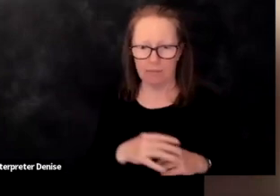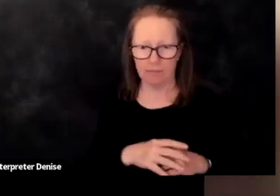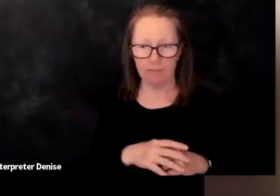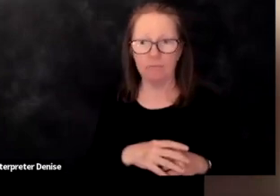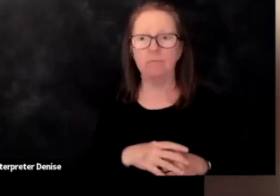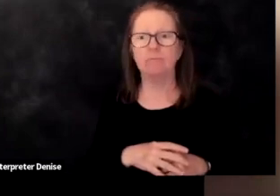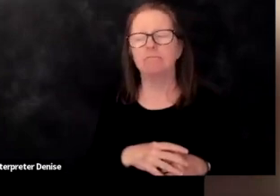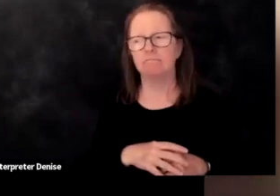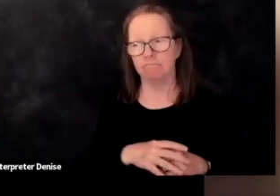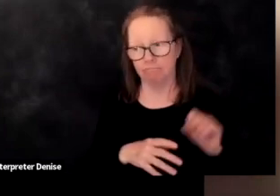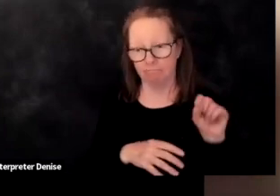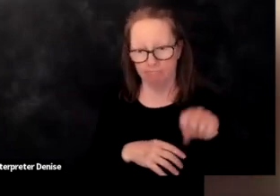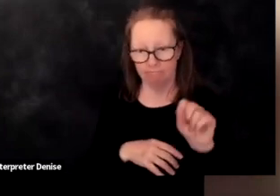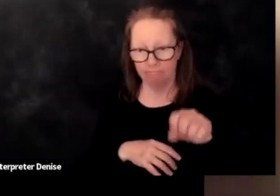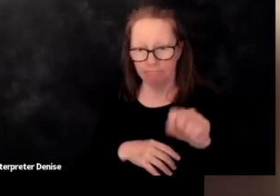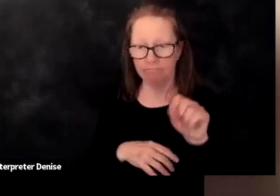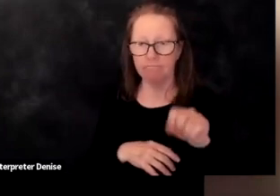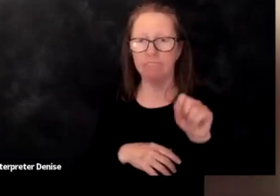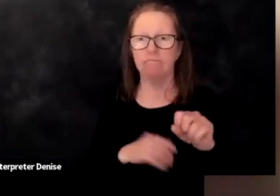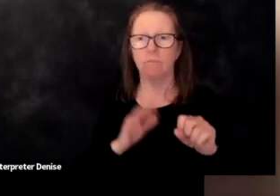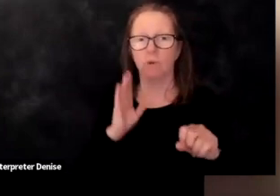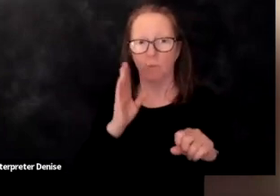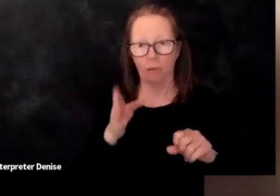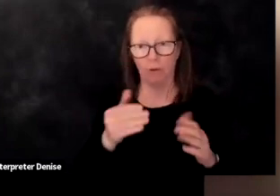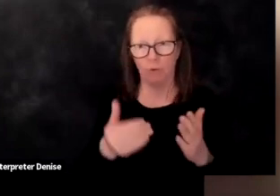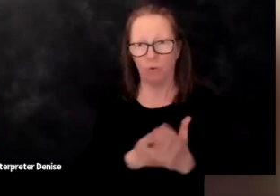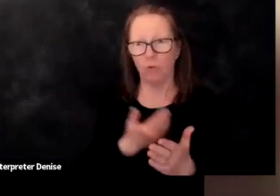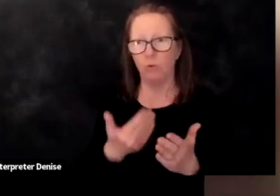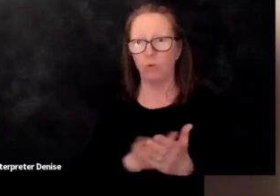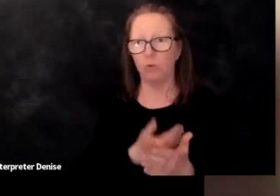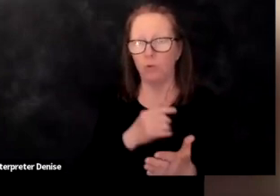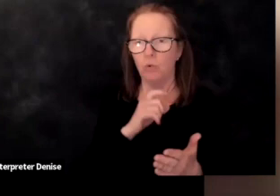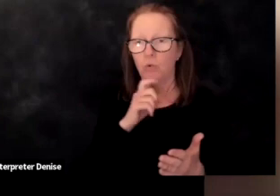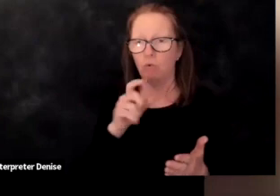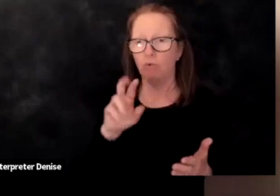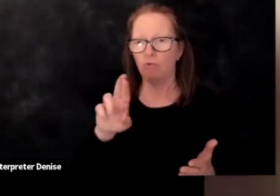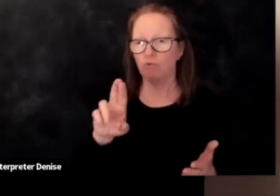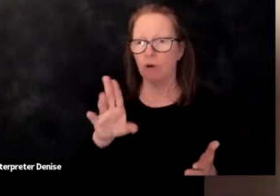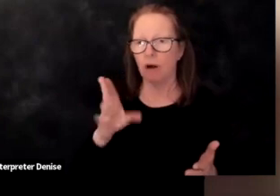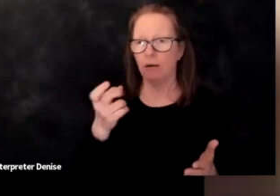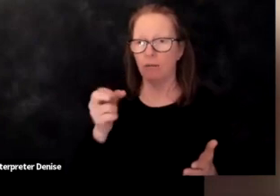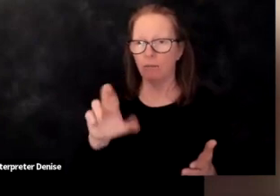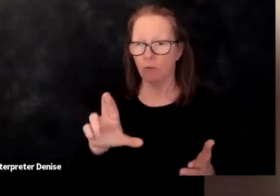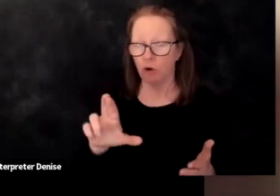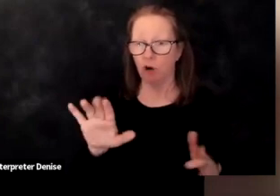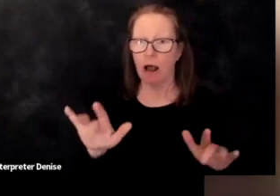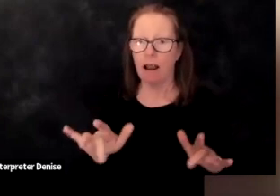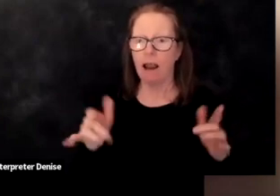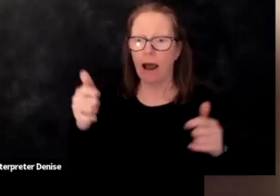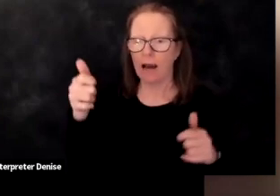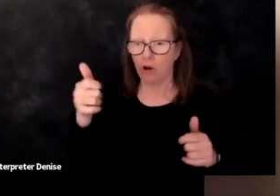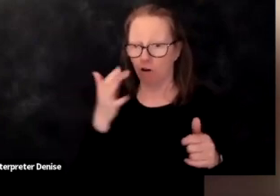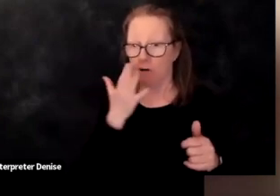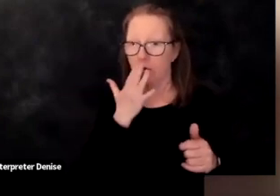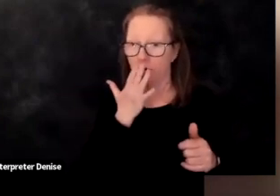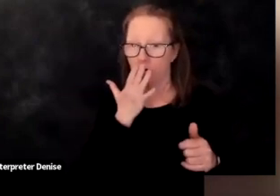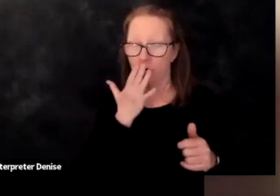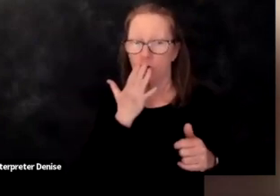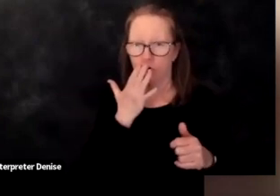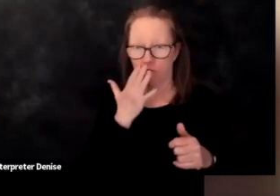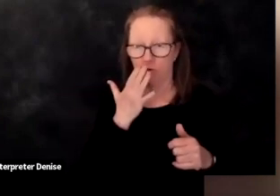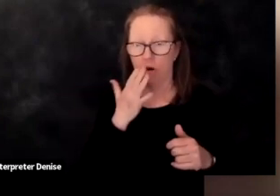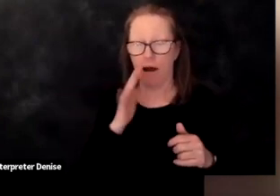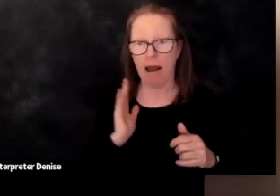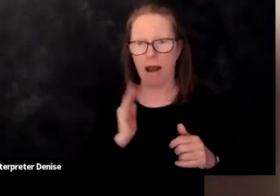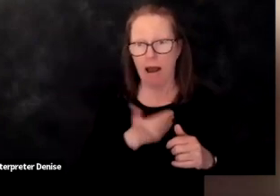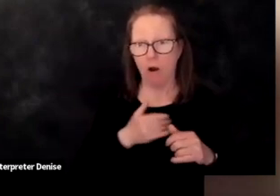the deck. It will be a new rubber surface. It will be the biggest change. It'll be lighter in color. So our standard